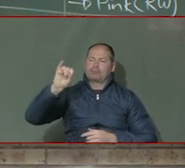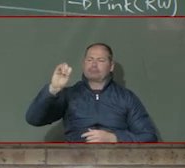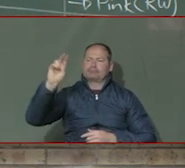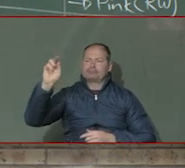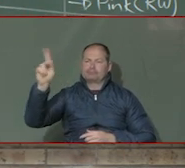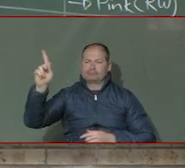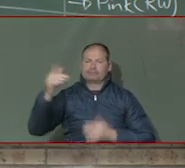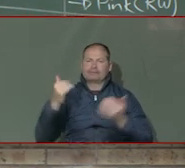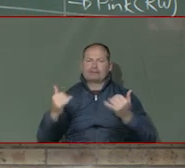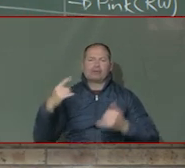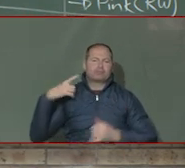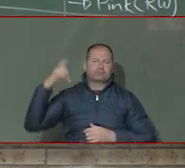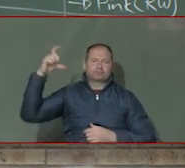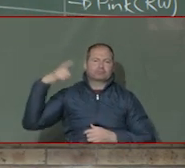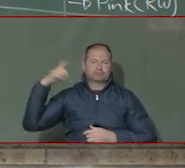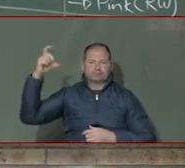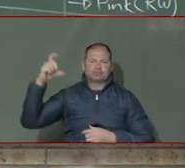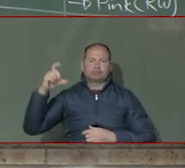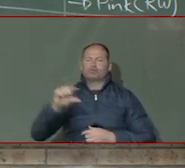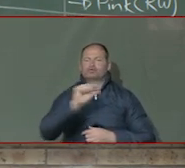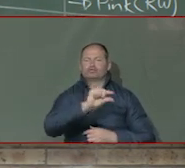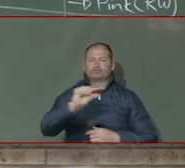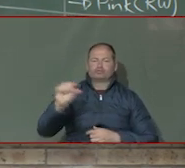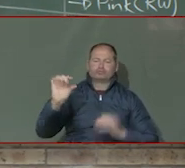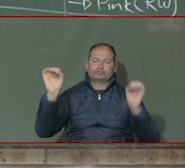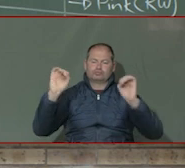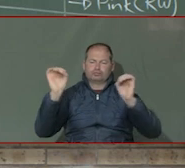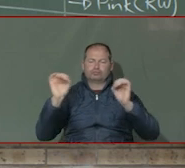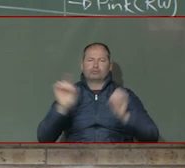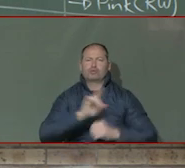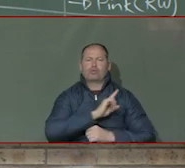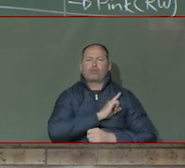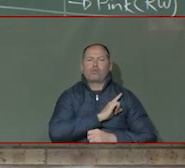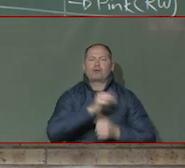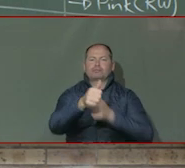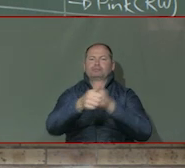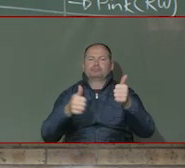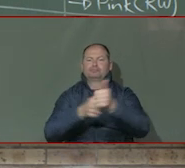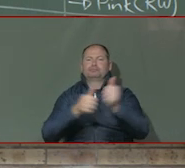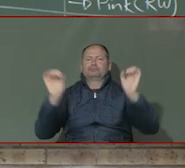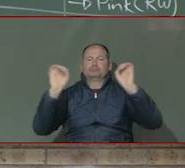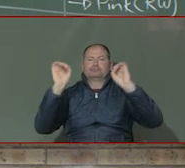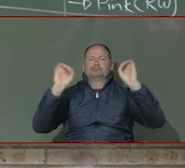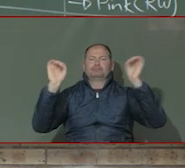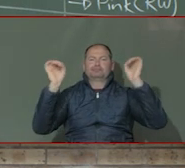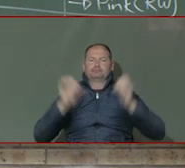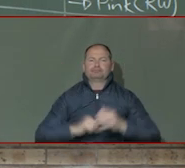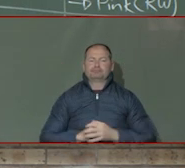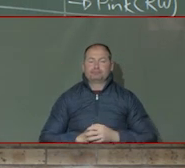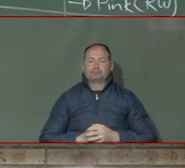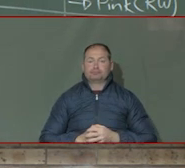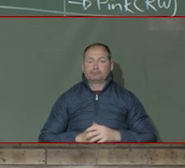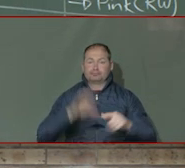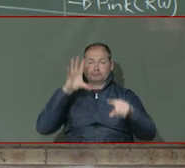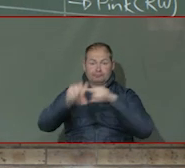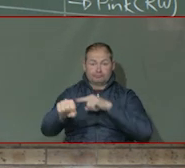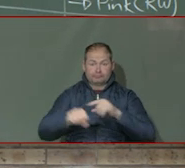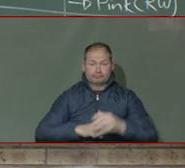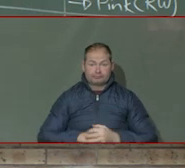letters. There's no room here for small letters because there's no recessive allele. People, did you capture what I said